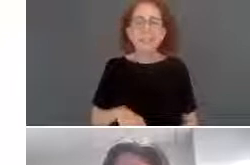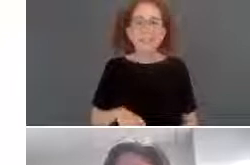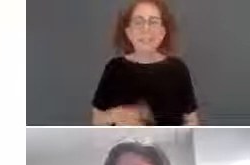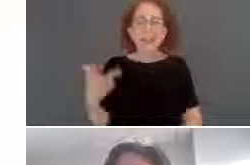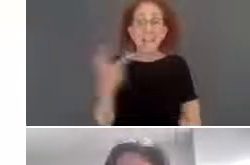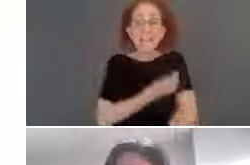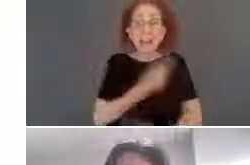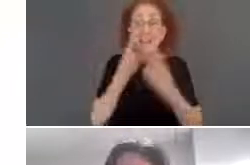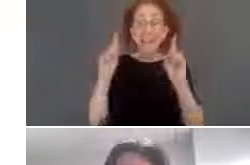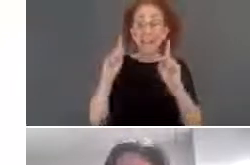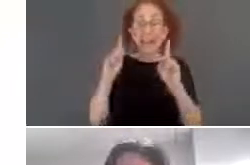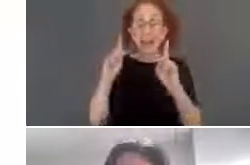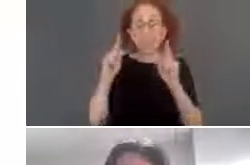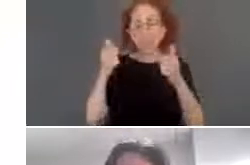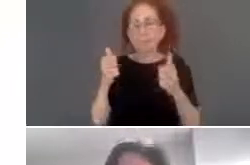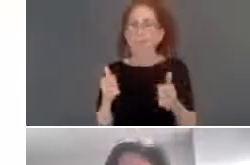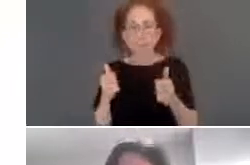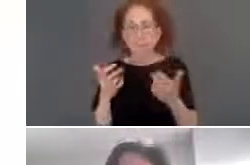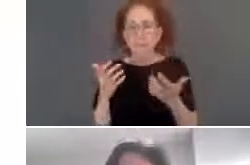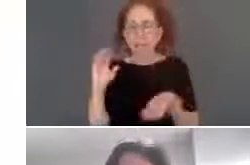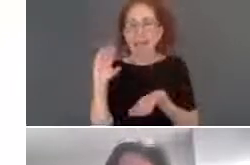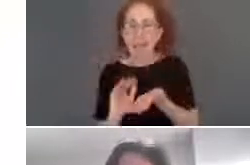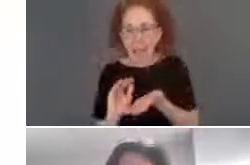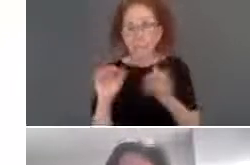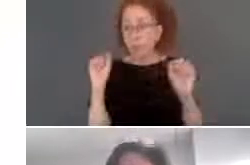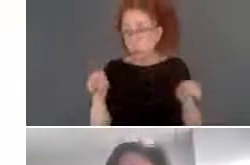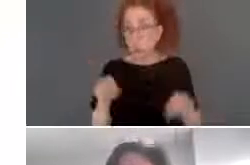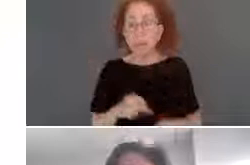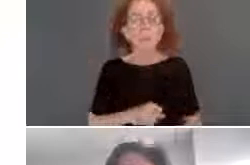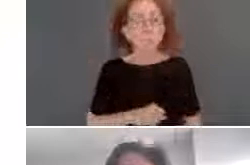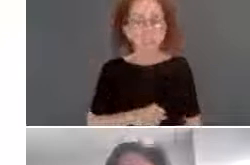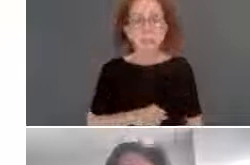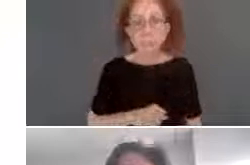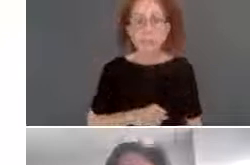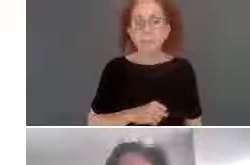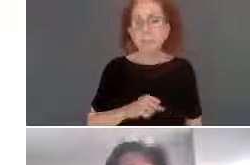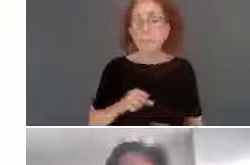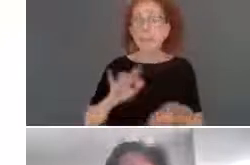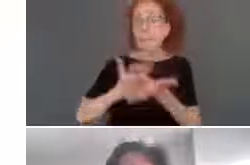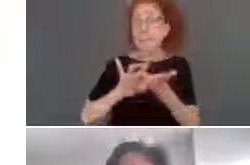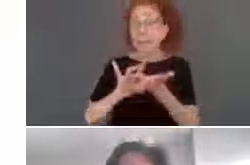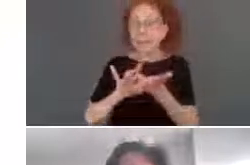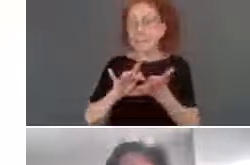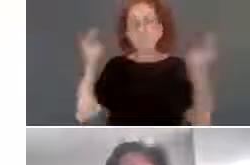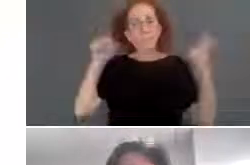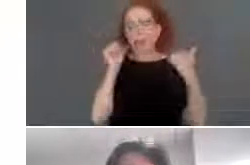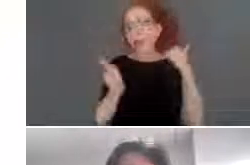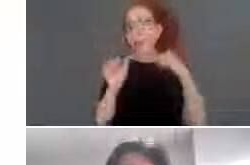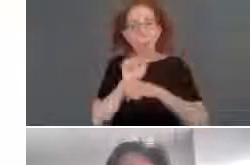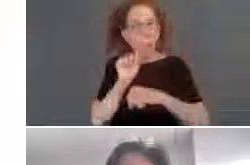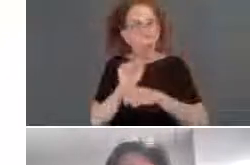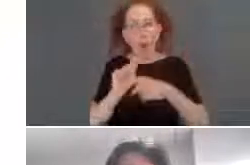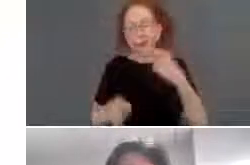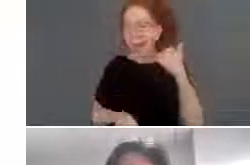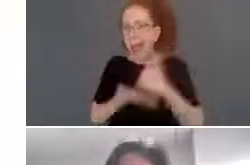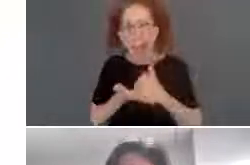vaccine effectiveness to a high degree. It could mean medications really aren't working to treat the virus, and we